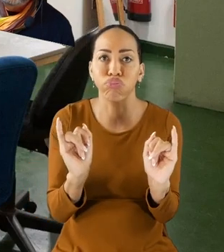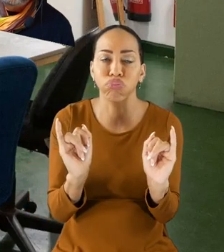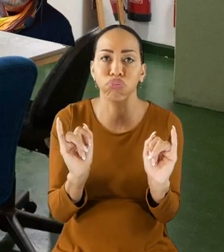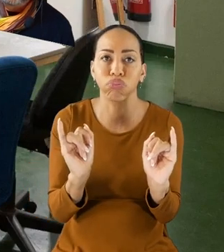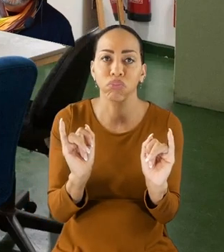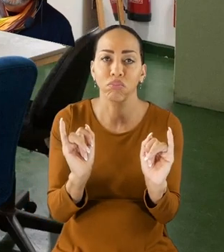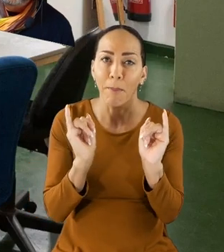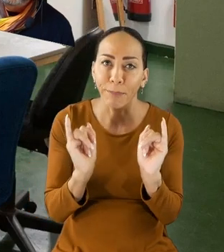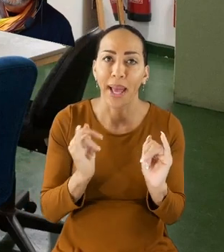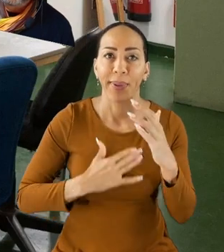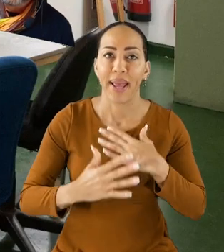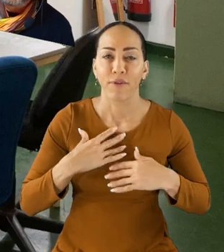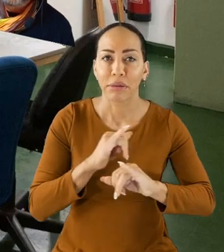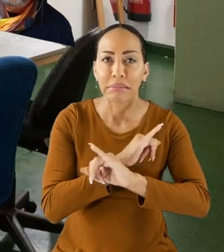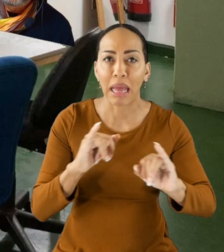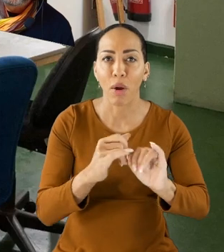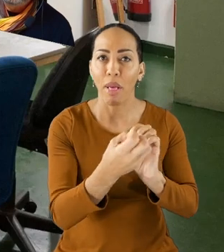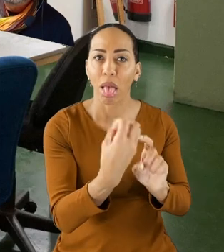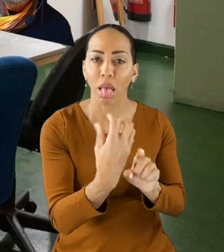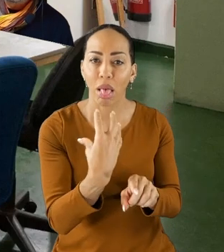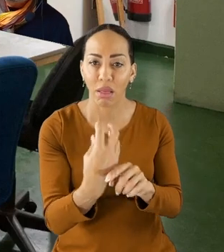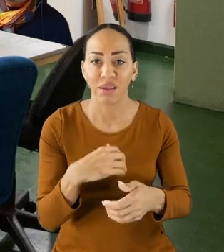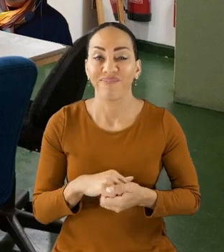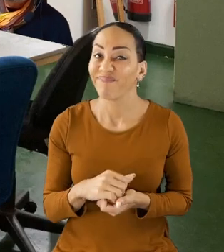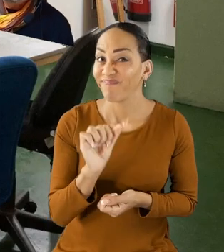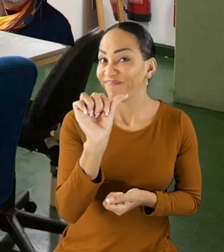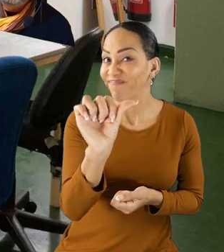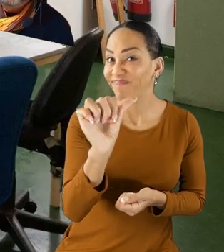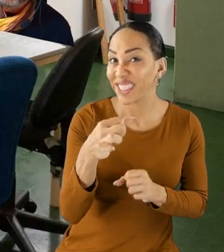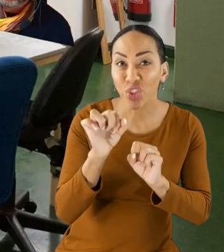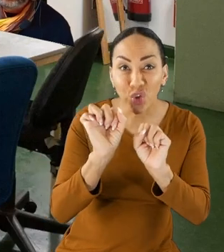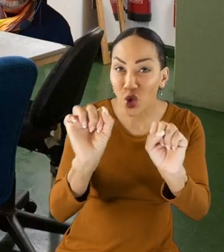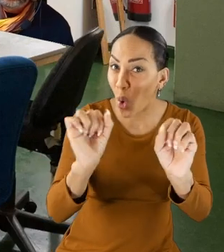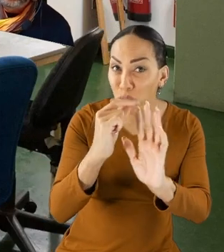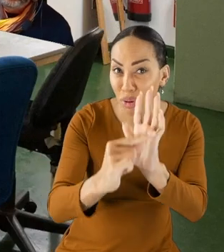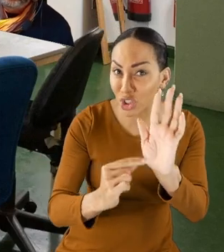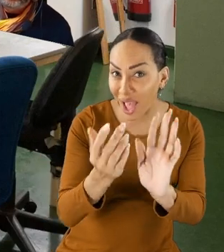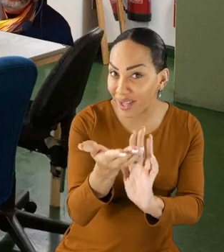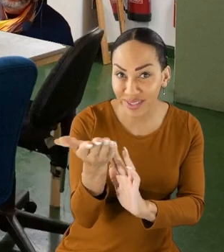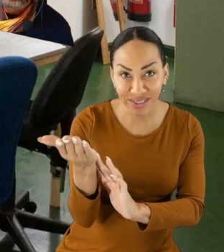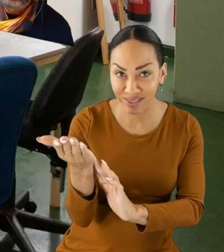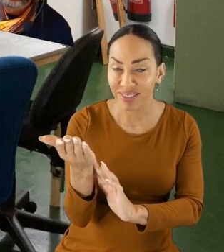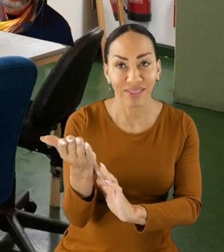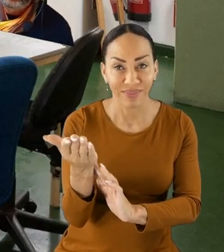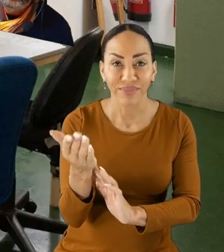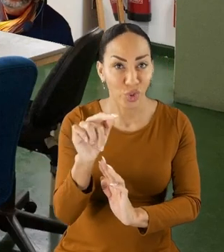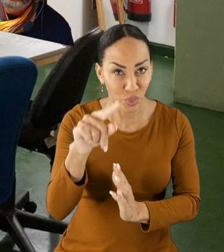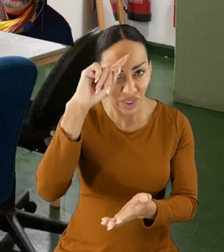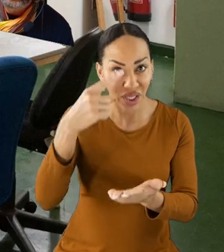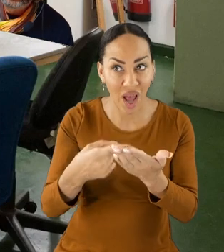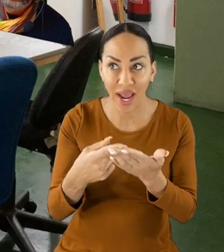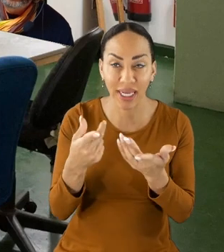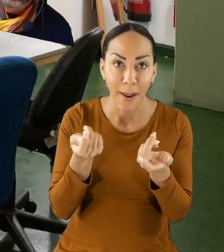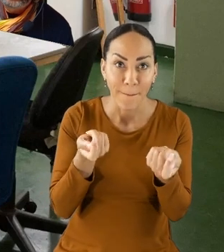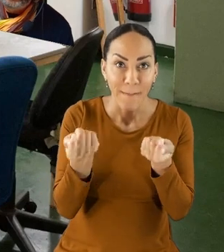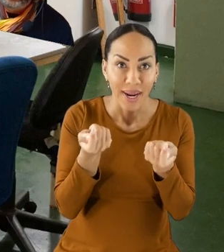Absolutely. And I think it's kind of, it's up to who it's your project, and, mm. and it's up to you how best to